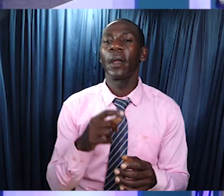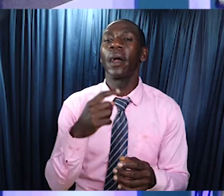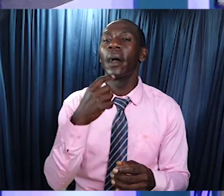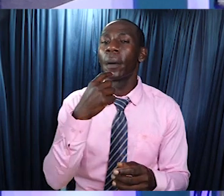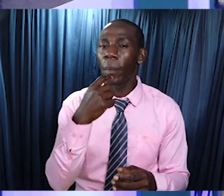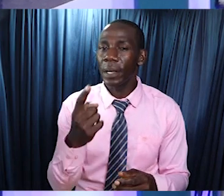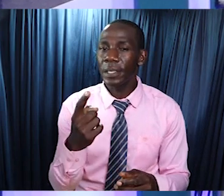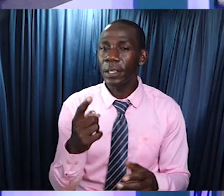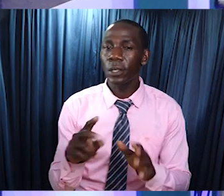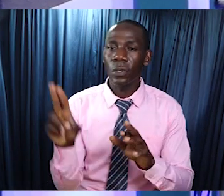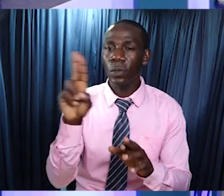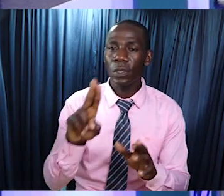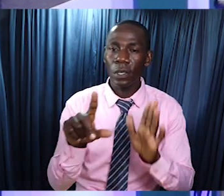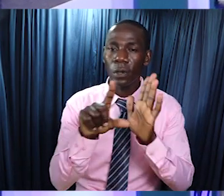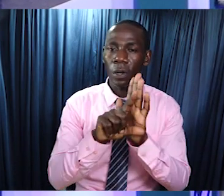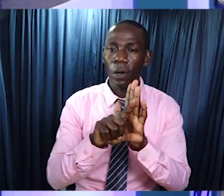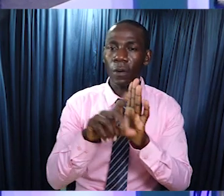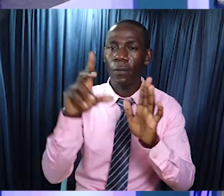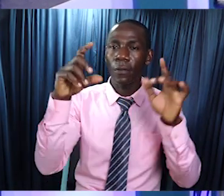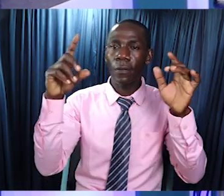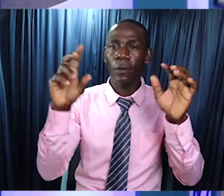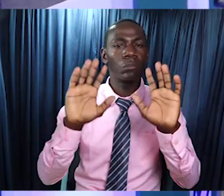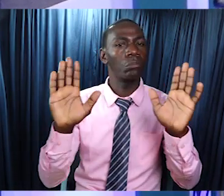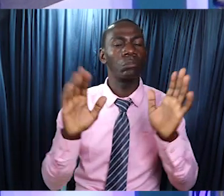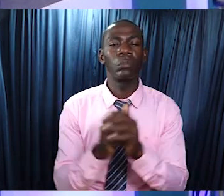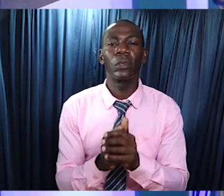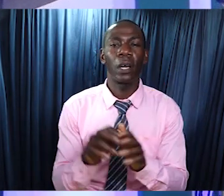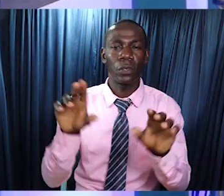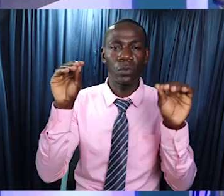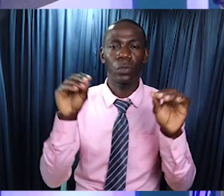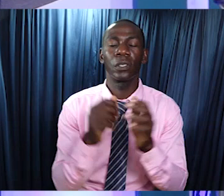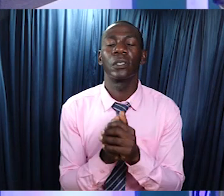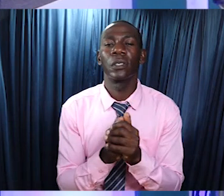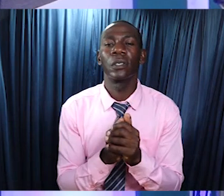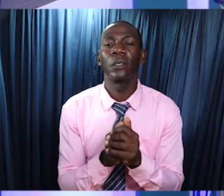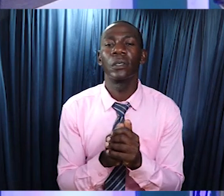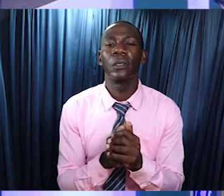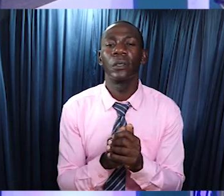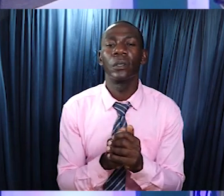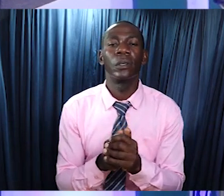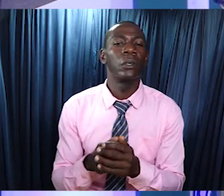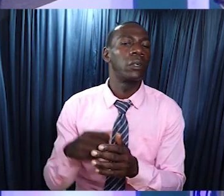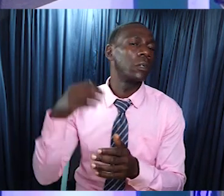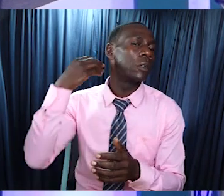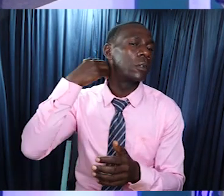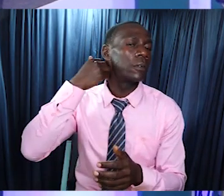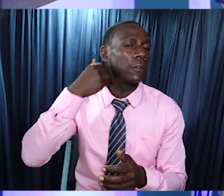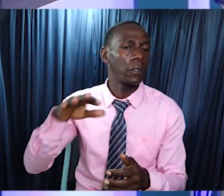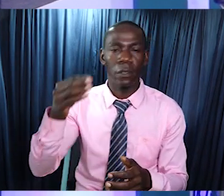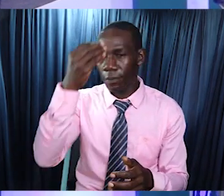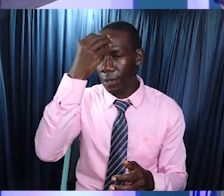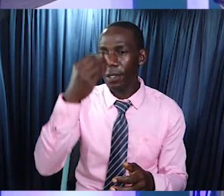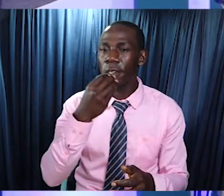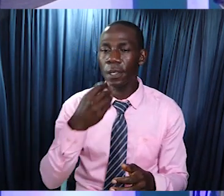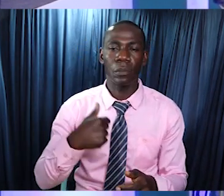basi kuitumikia sheria ya God. But it's enough to serve the law of the devil. Nikachagua. I chose to serve the Lord. Kakataa kuishi wokovuni maisha ya